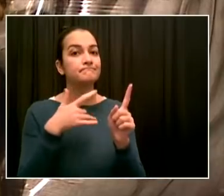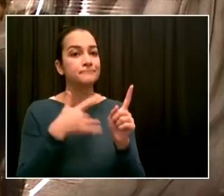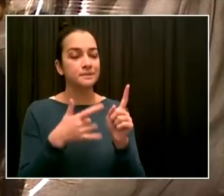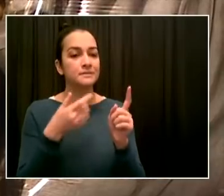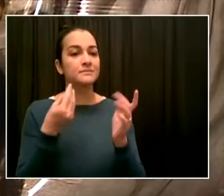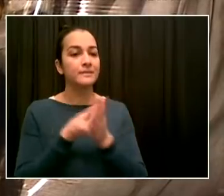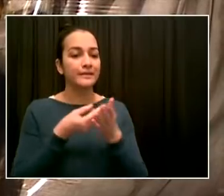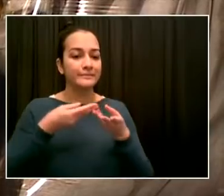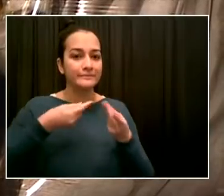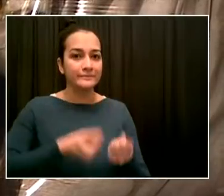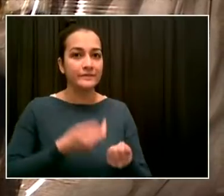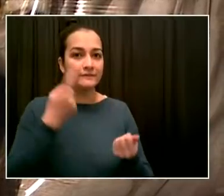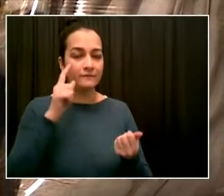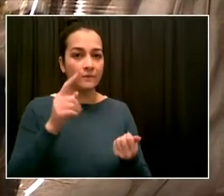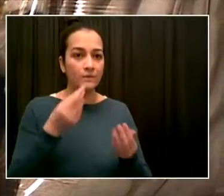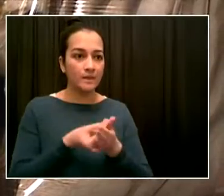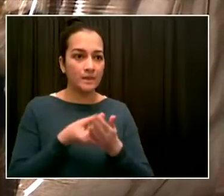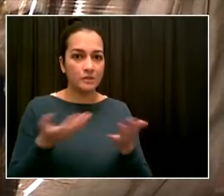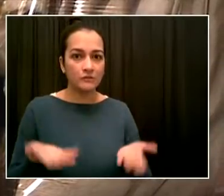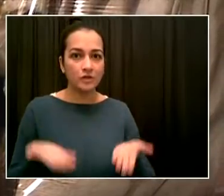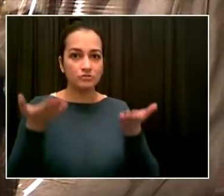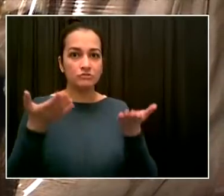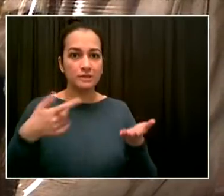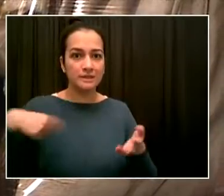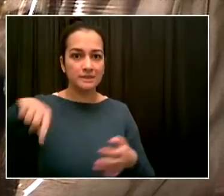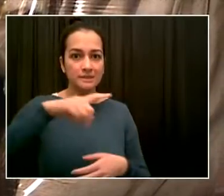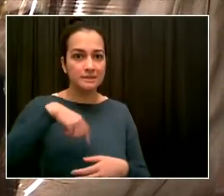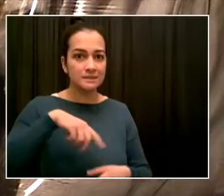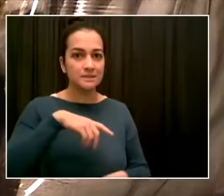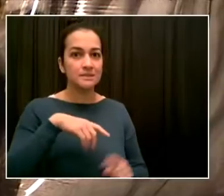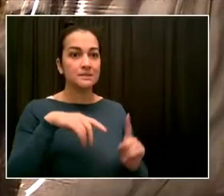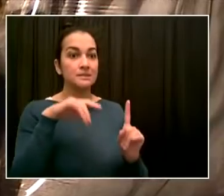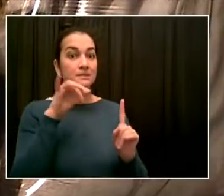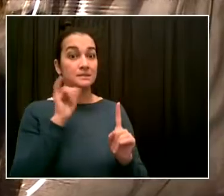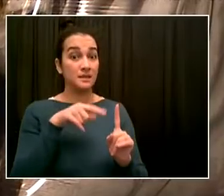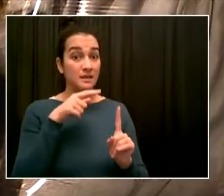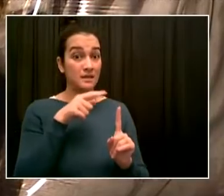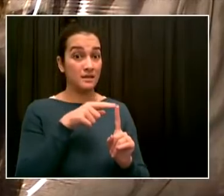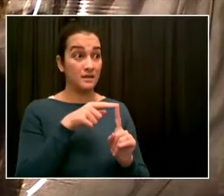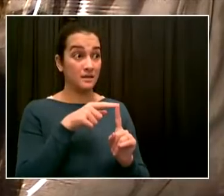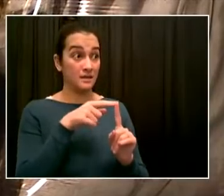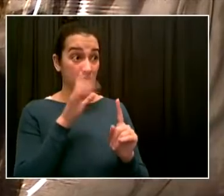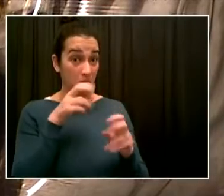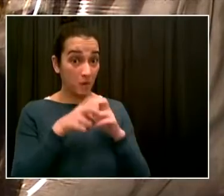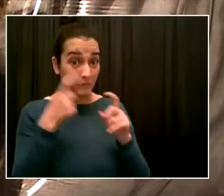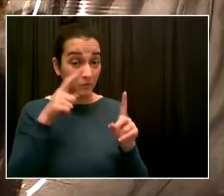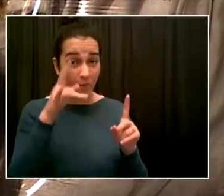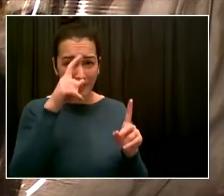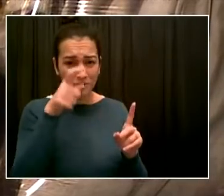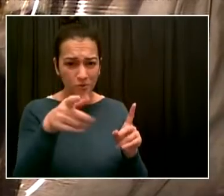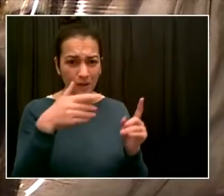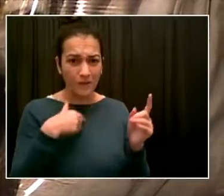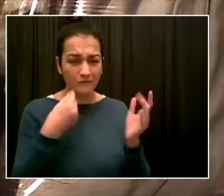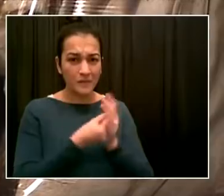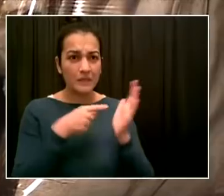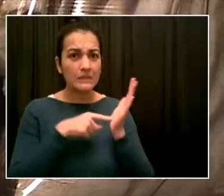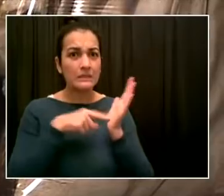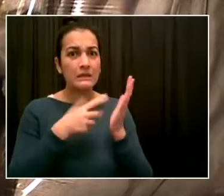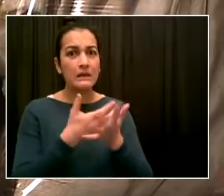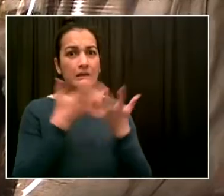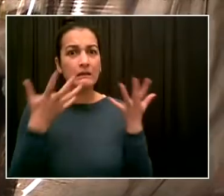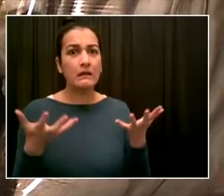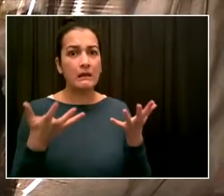people if they know you owe so much money to a law firm? Or I don't know if that's something that I don't know what you've been